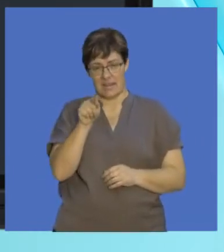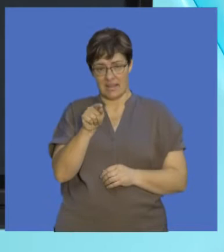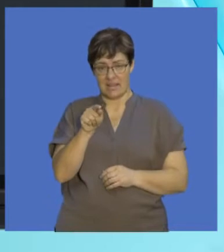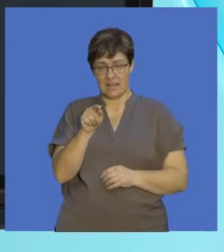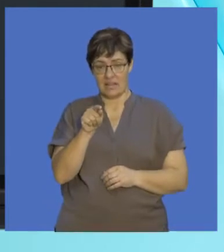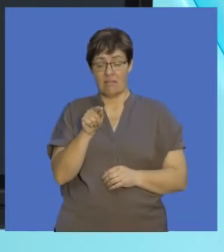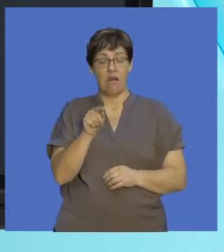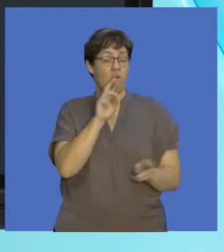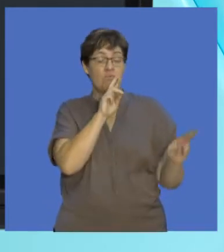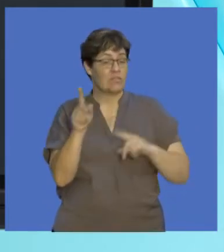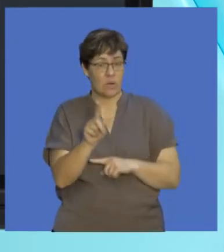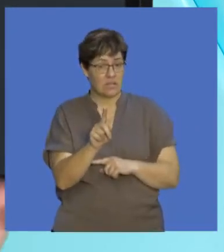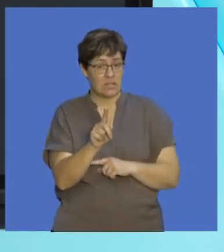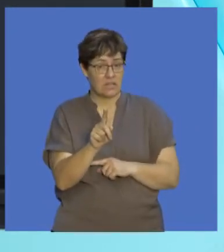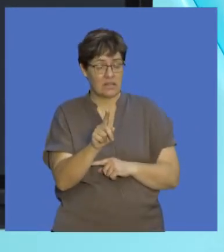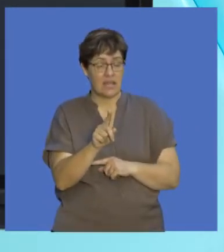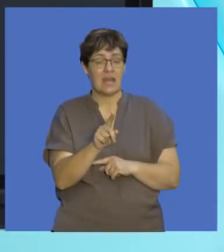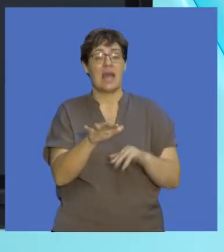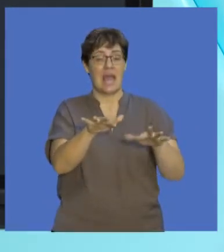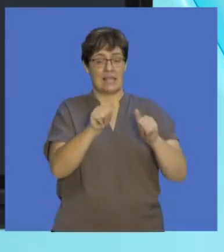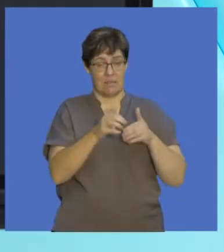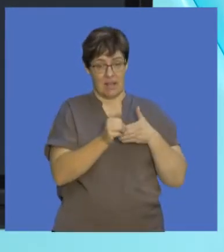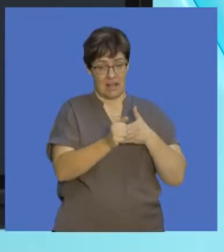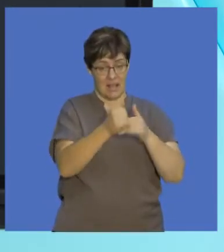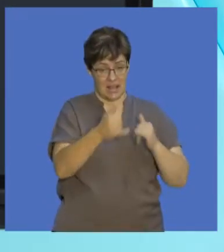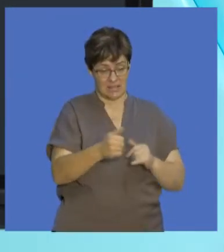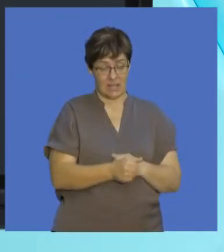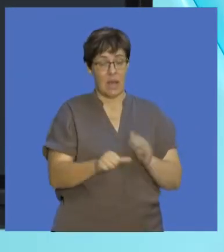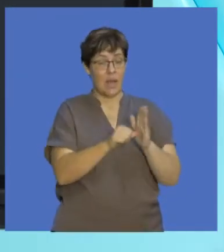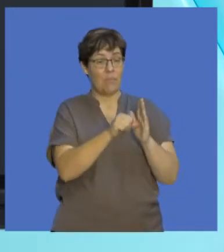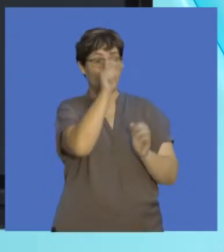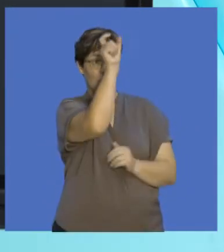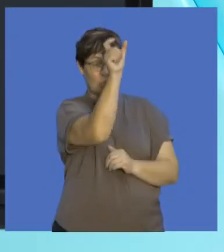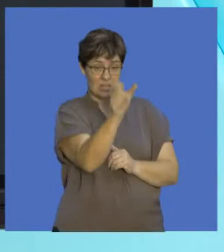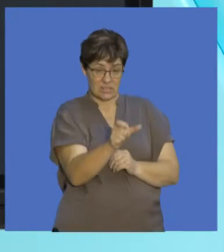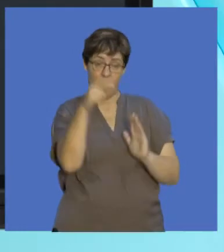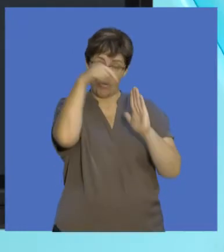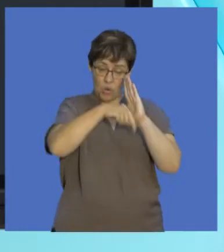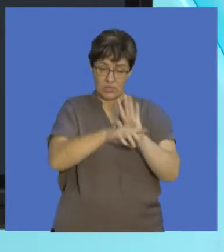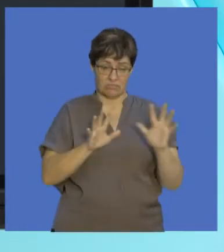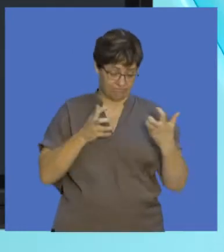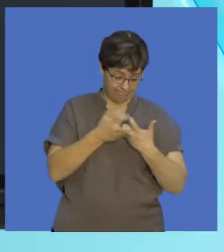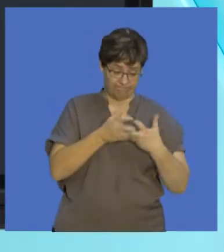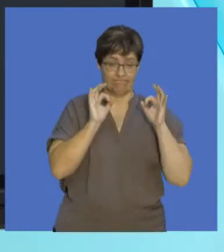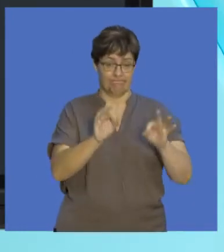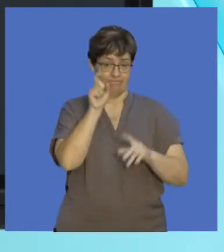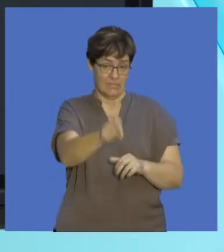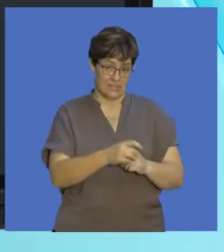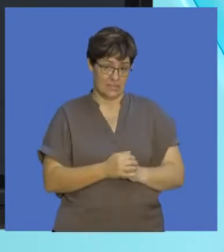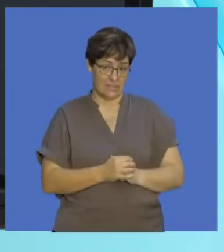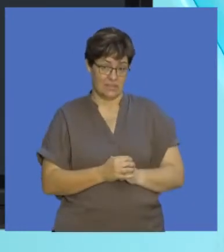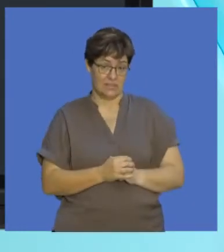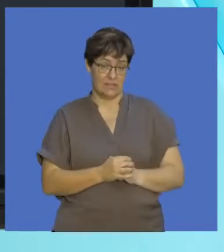our point of reference becomes the examination guidelines. Keywords must be used in the correct context, and furthermore, we are saying